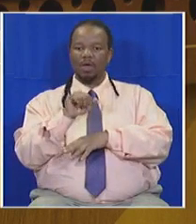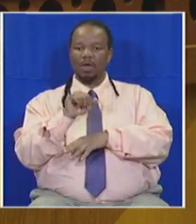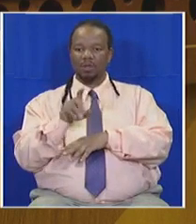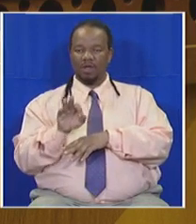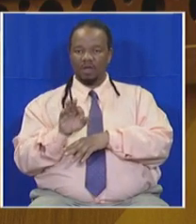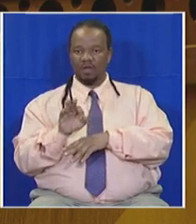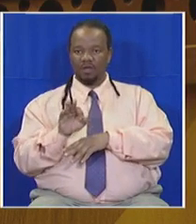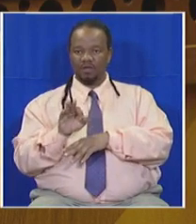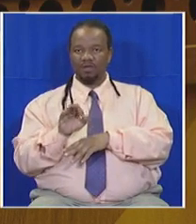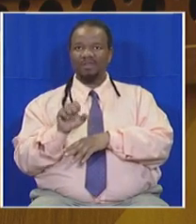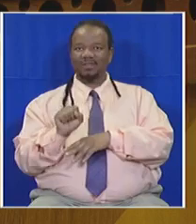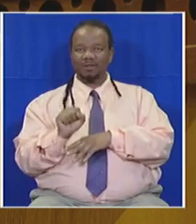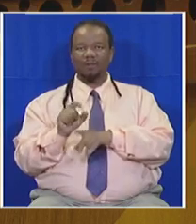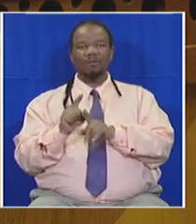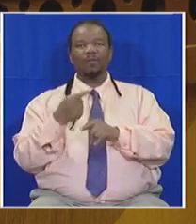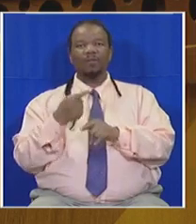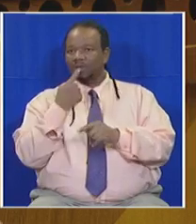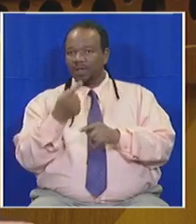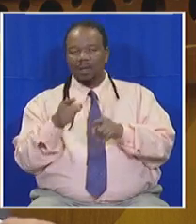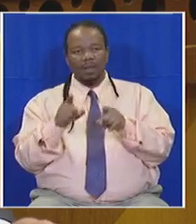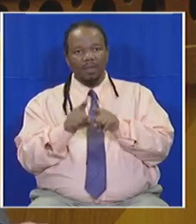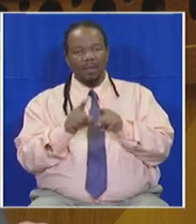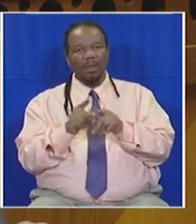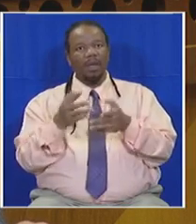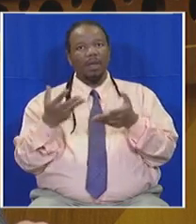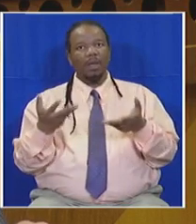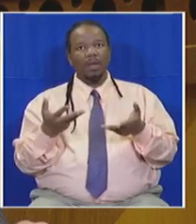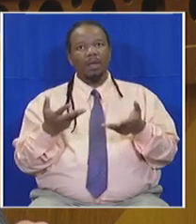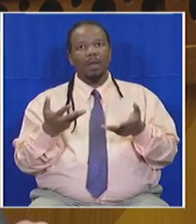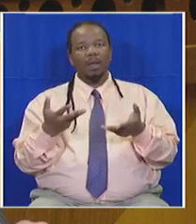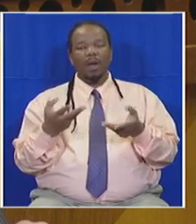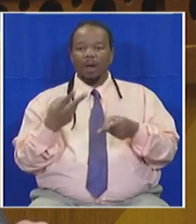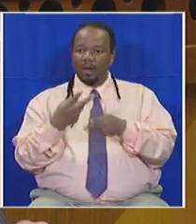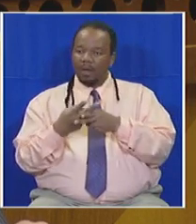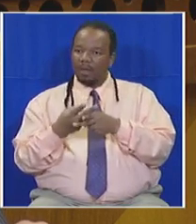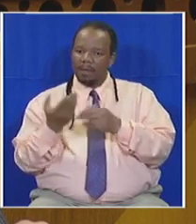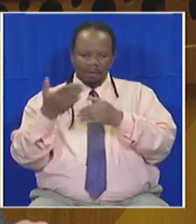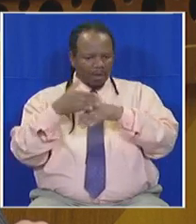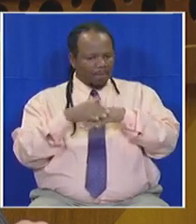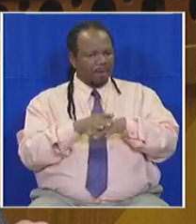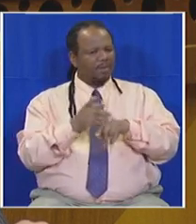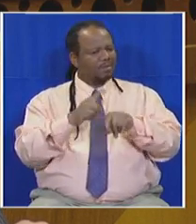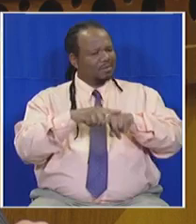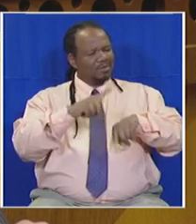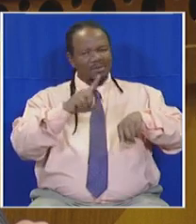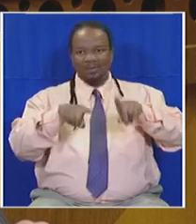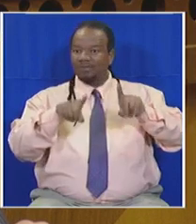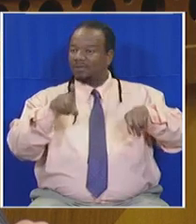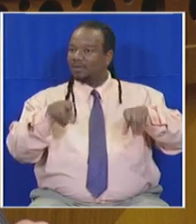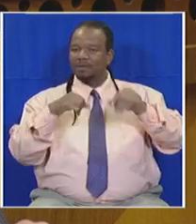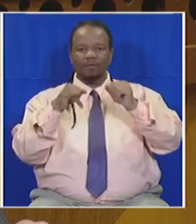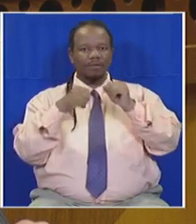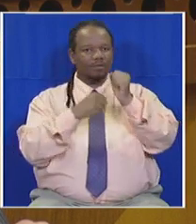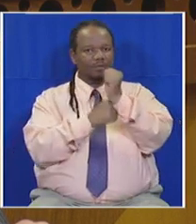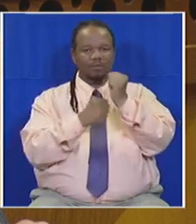Presidential Infrastructure Coordinating Council resolved to implement the IUDF in a number of strategic infrastructure projects,